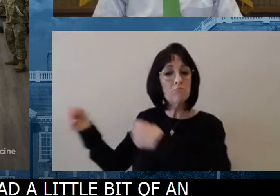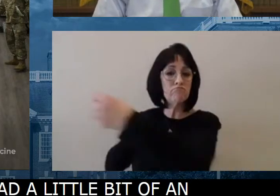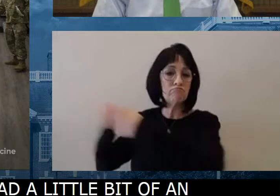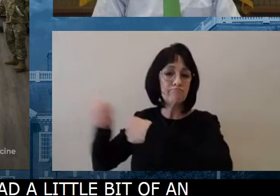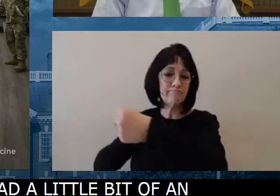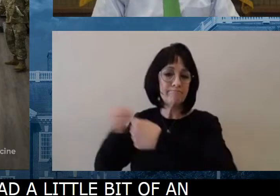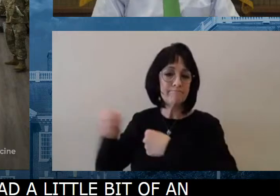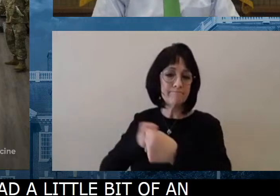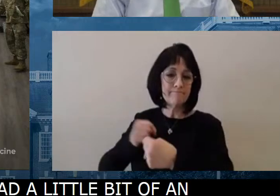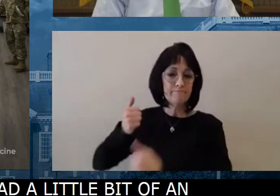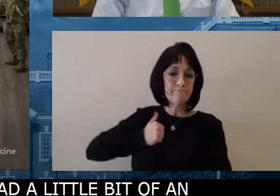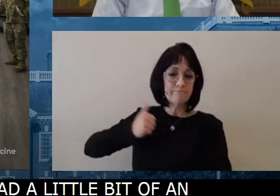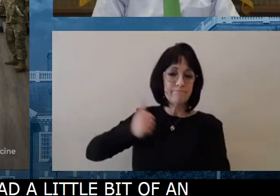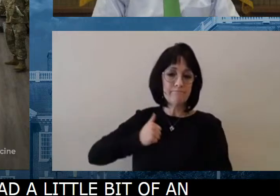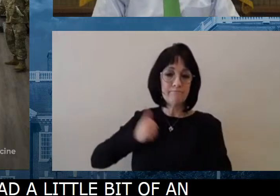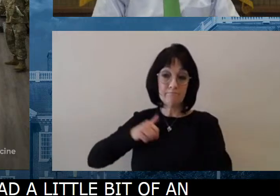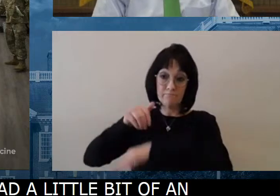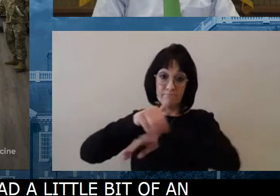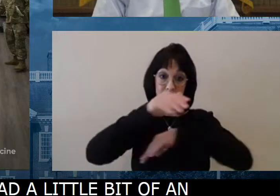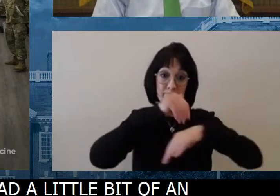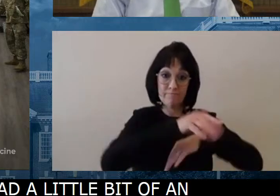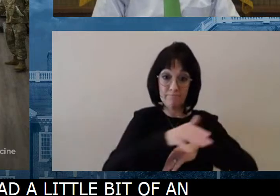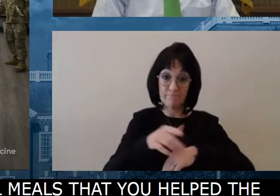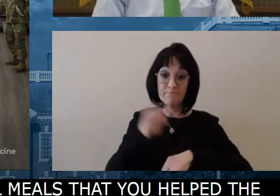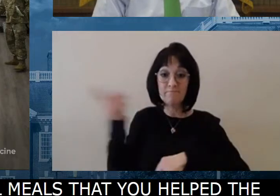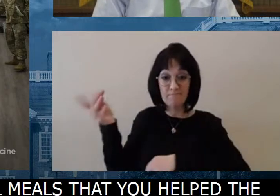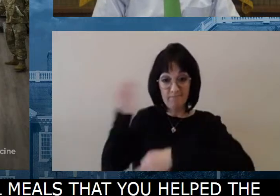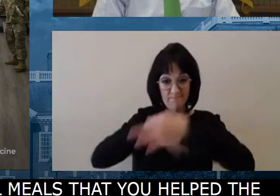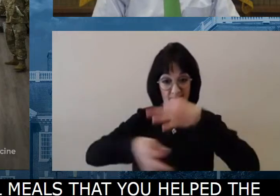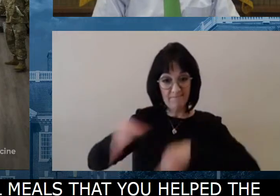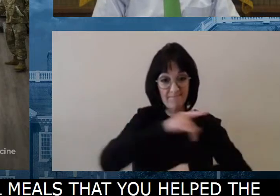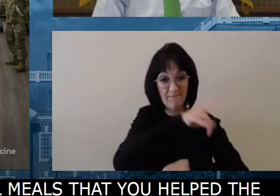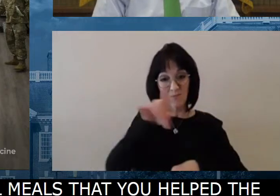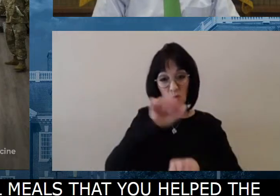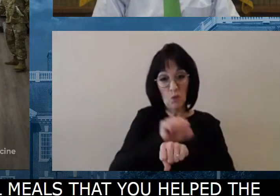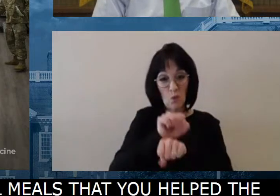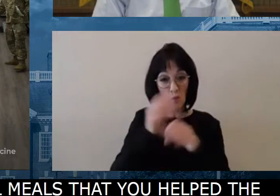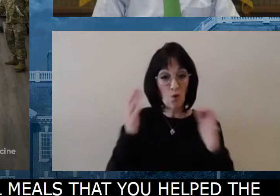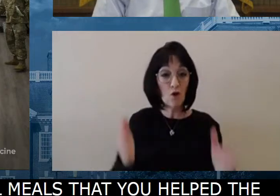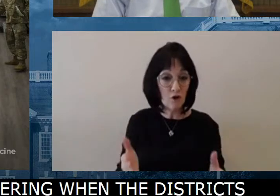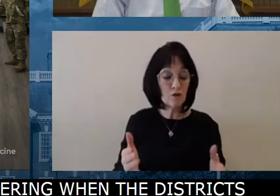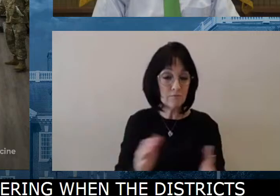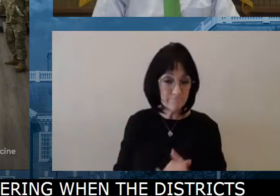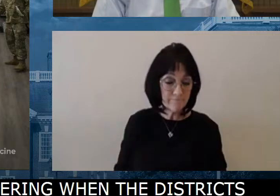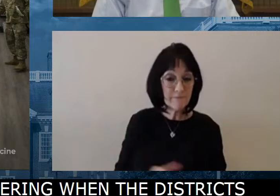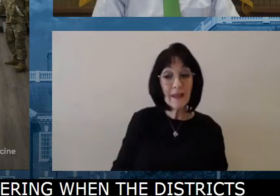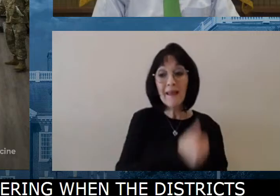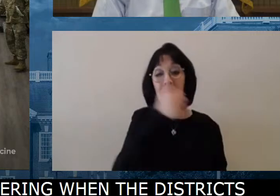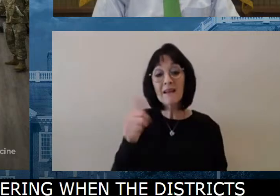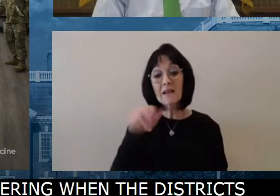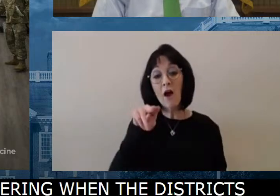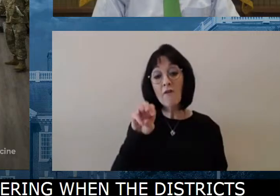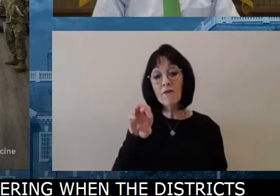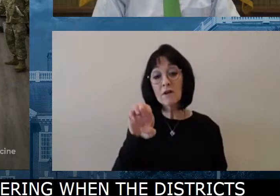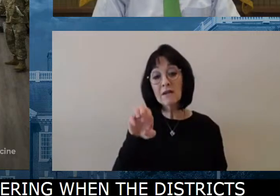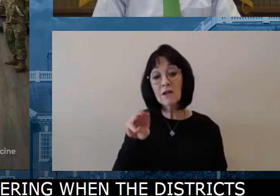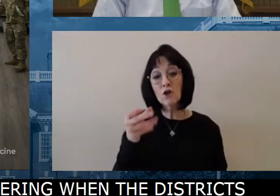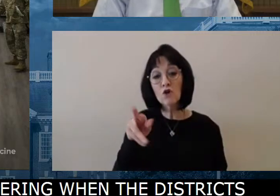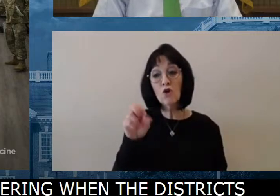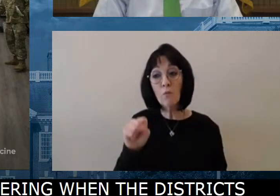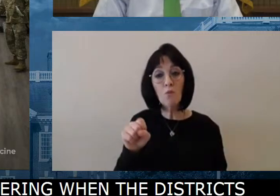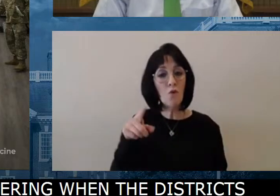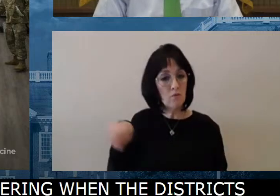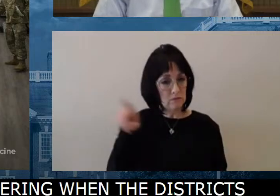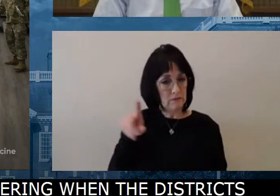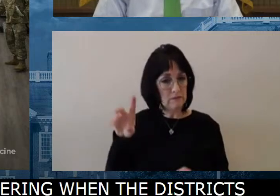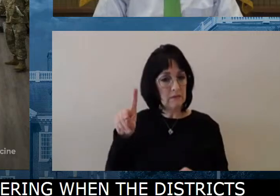the schools were closed, standing up the alternative care site at Nemours. We didn't need to use it, thank God. We learned a